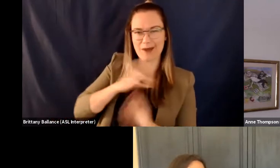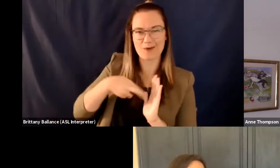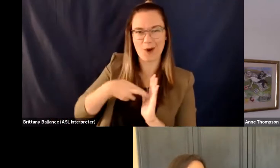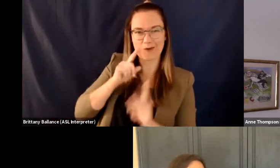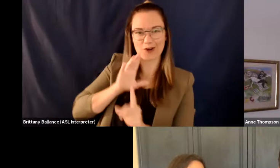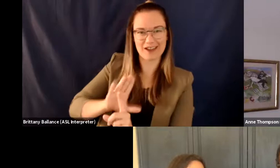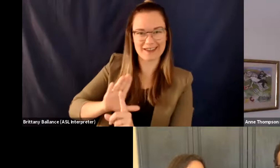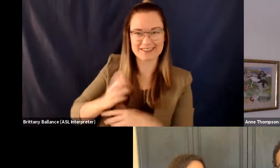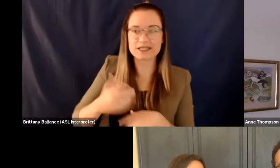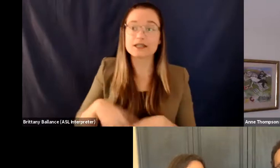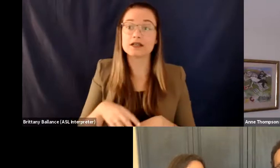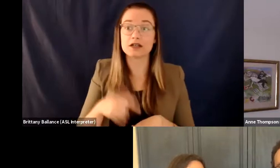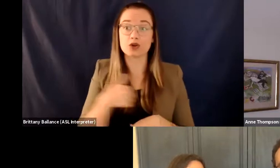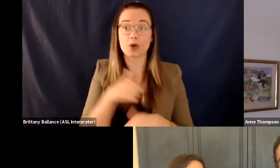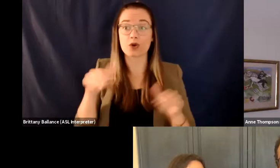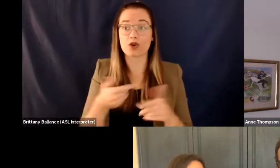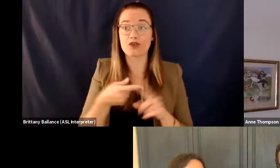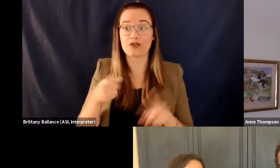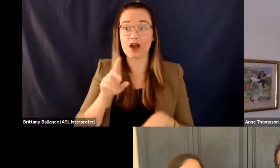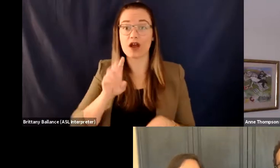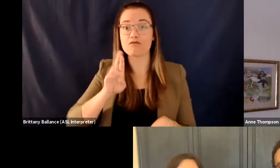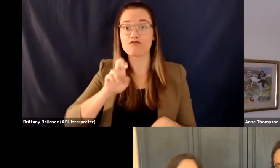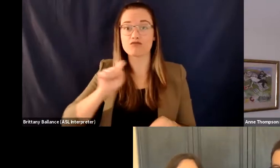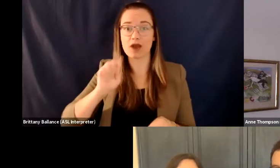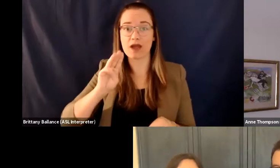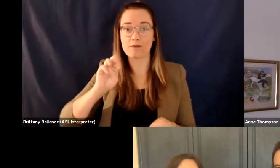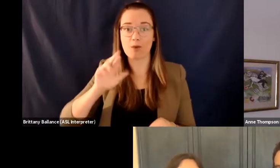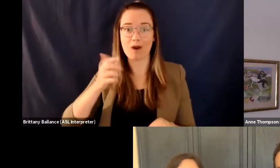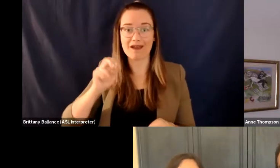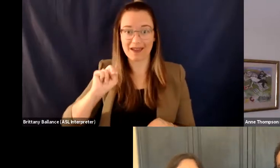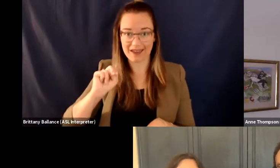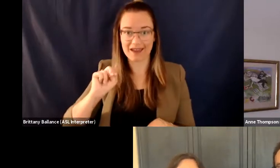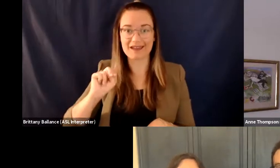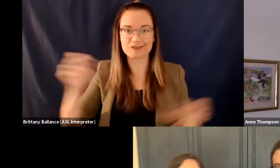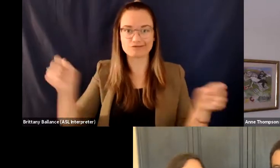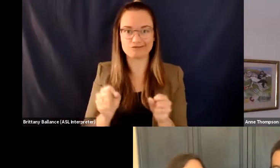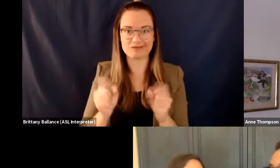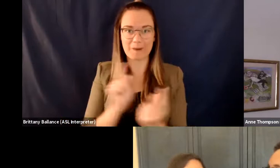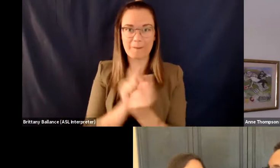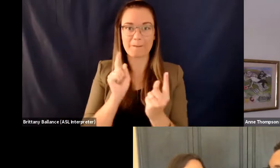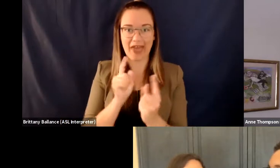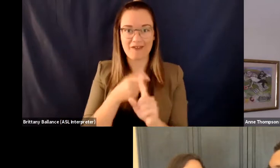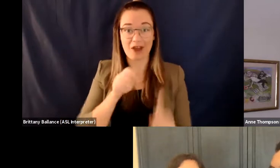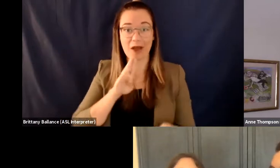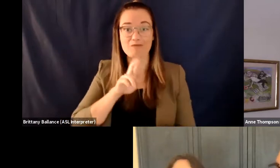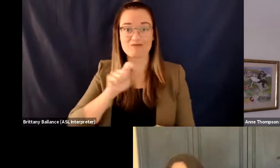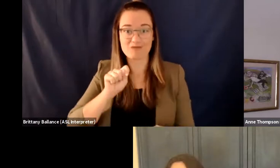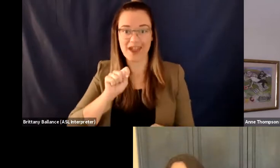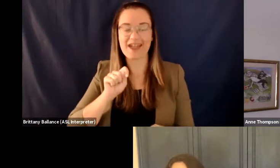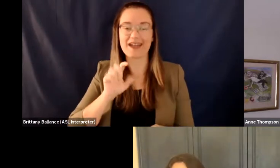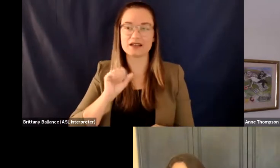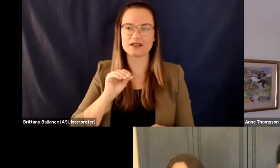actually introduced by a documentary filmmaker, Brett Morgan. Yeah. So he sort of made the introduction. He